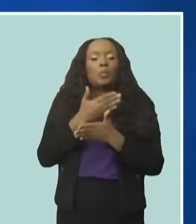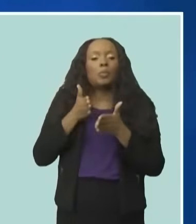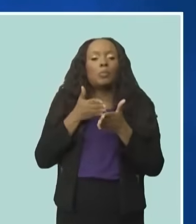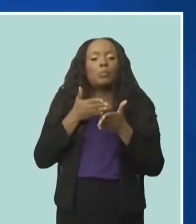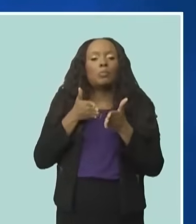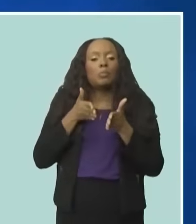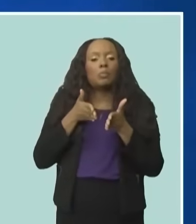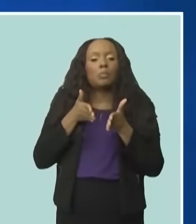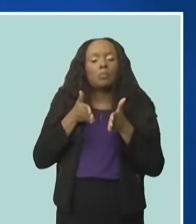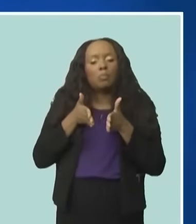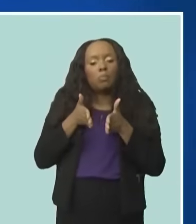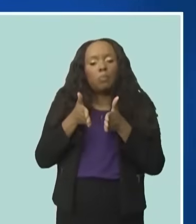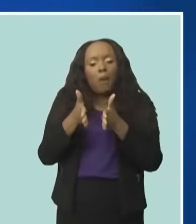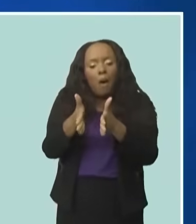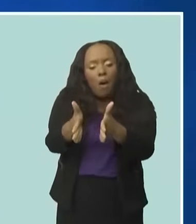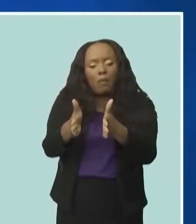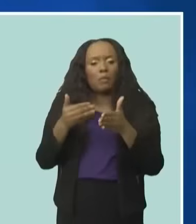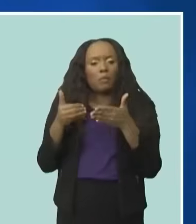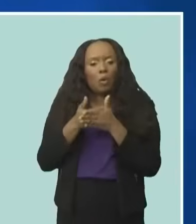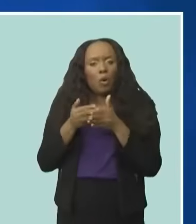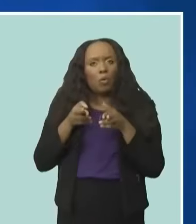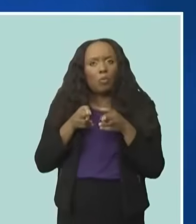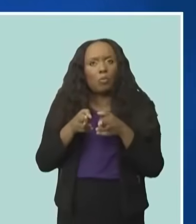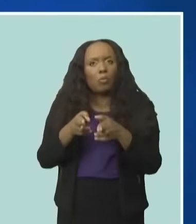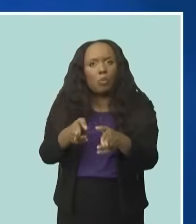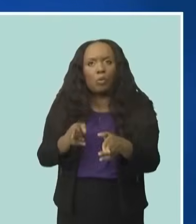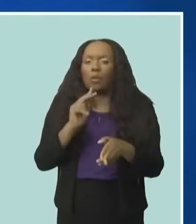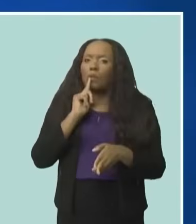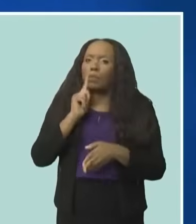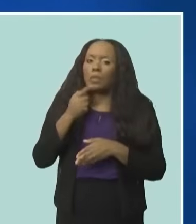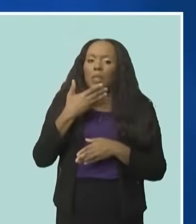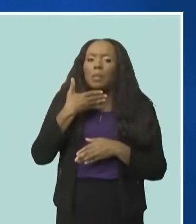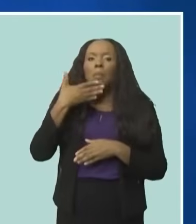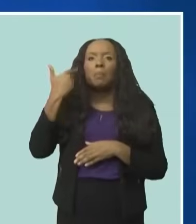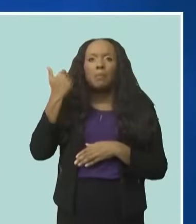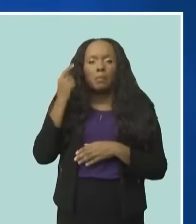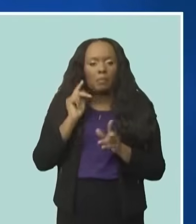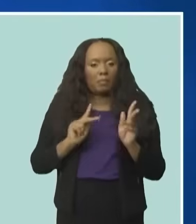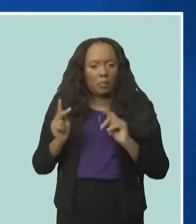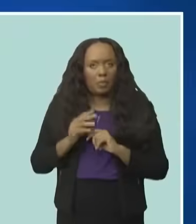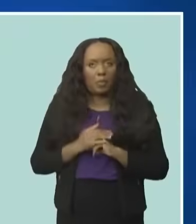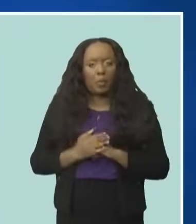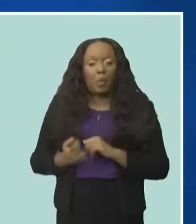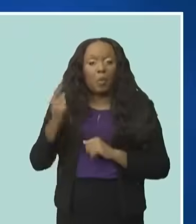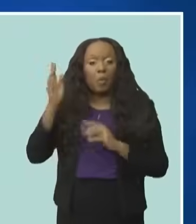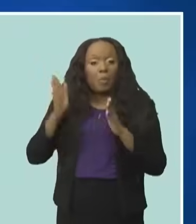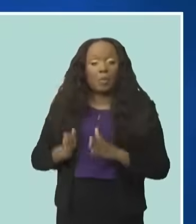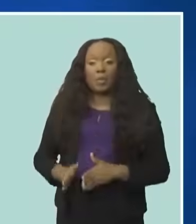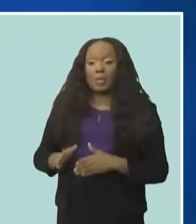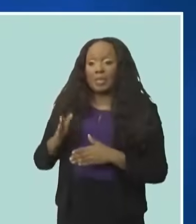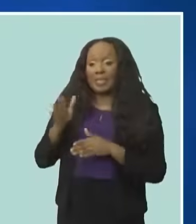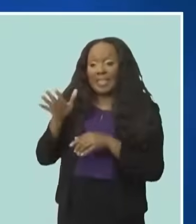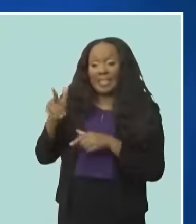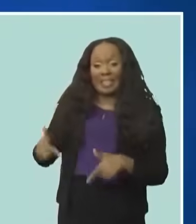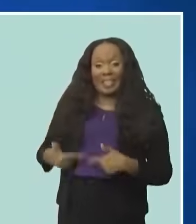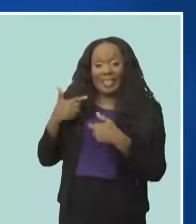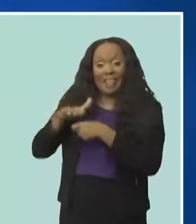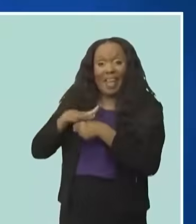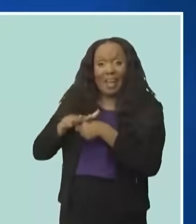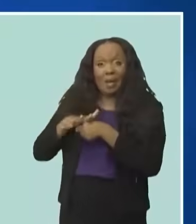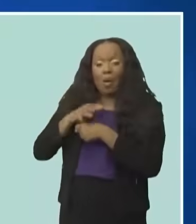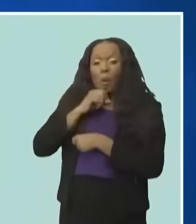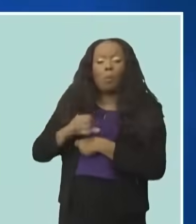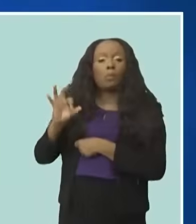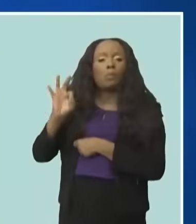area, a position supported by 94-year-old George Dash. Knowing the beach was the place for sport, leisure and